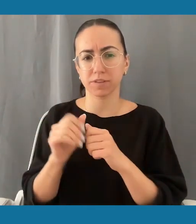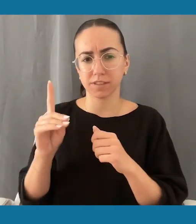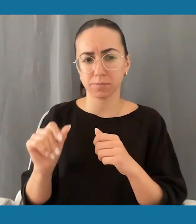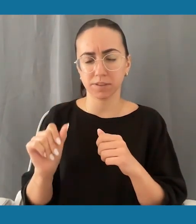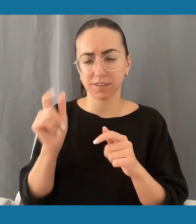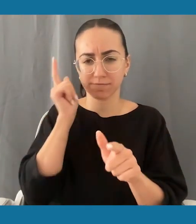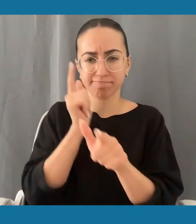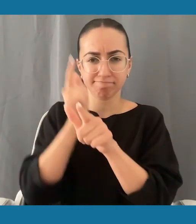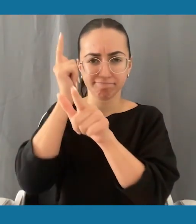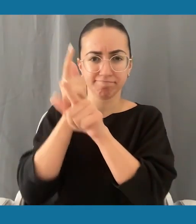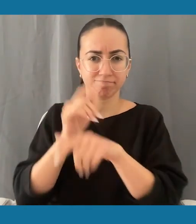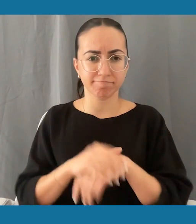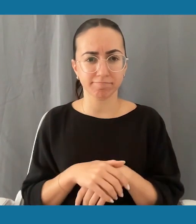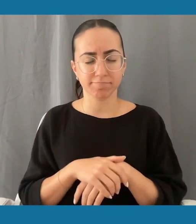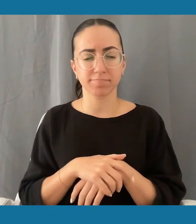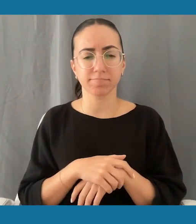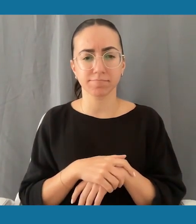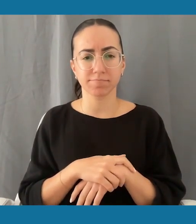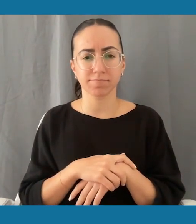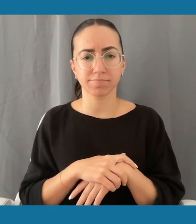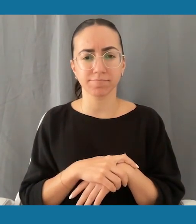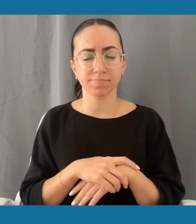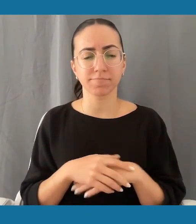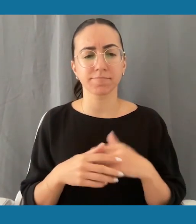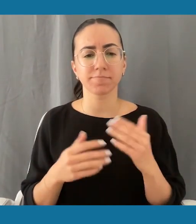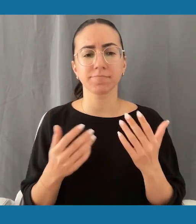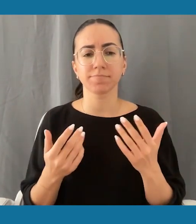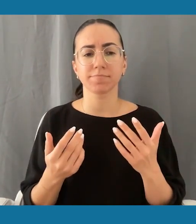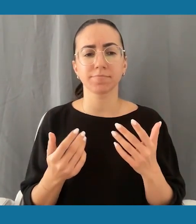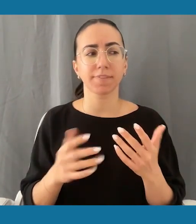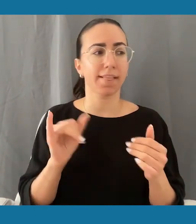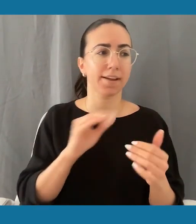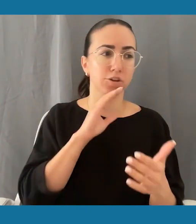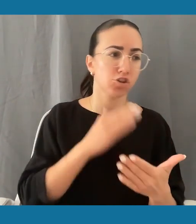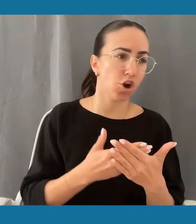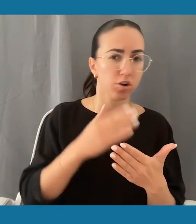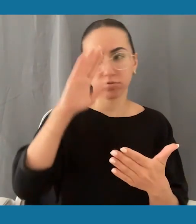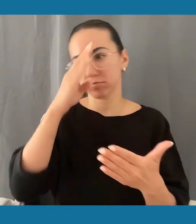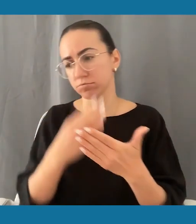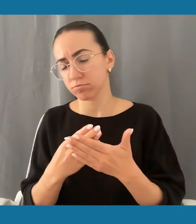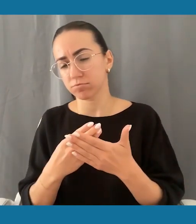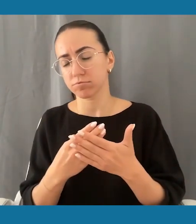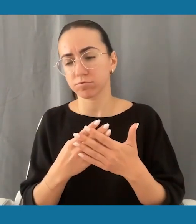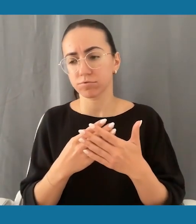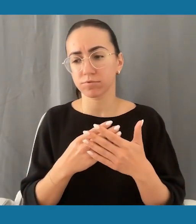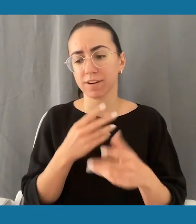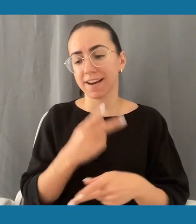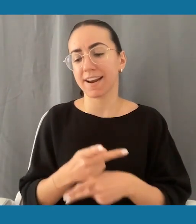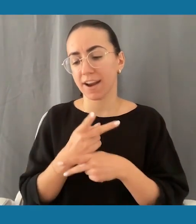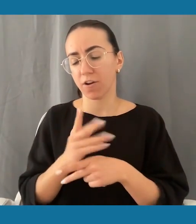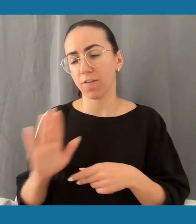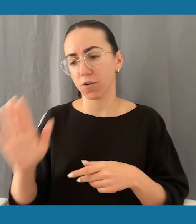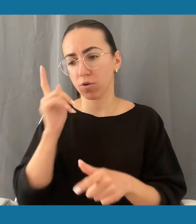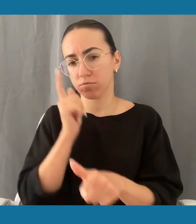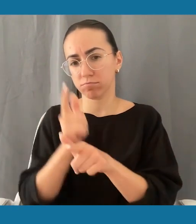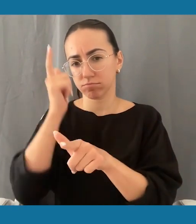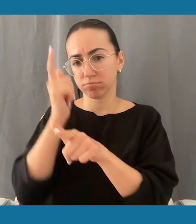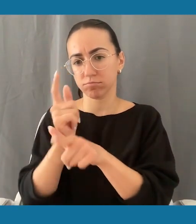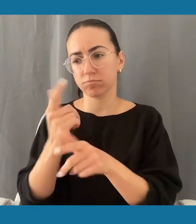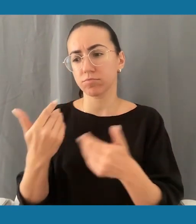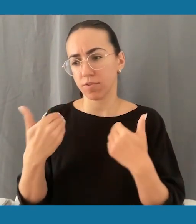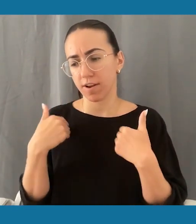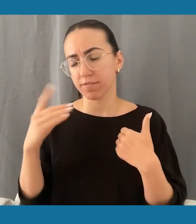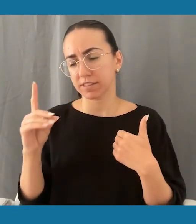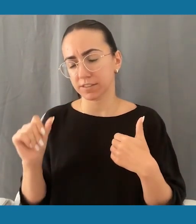siblings and just said, son or daughter, take care of your sibling who has a disability, as